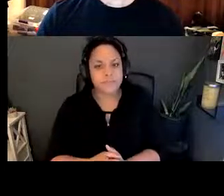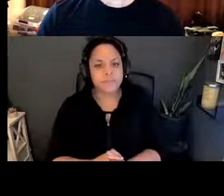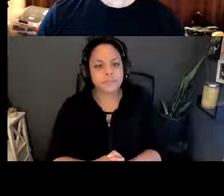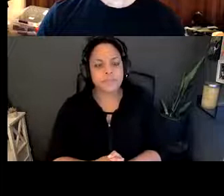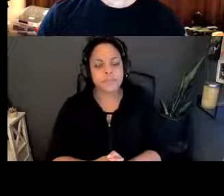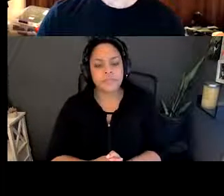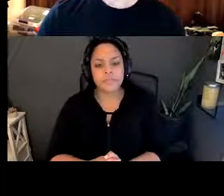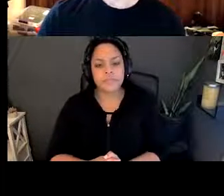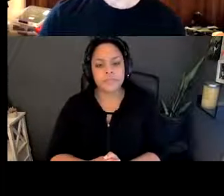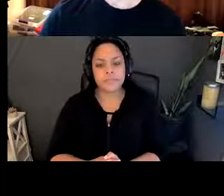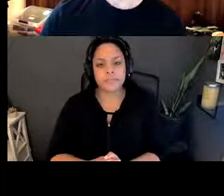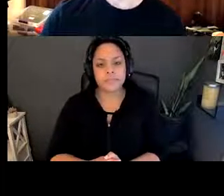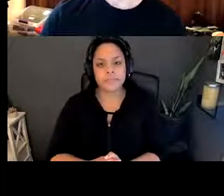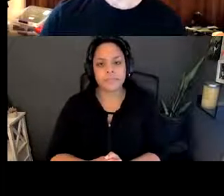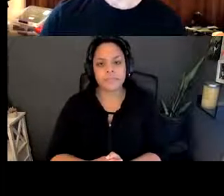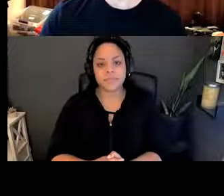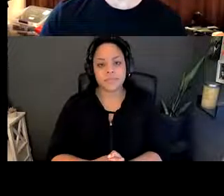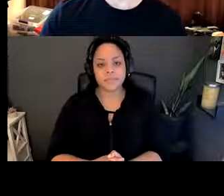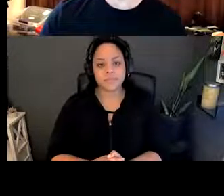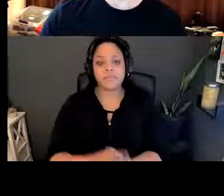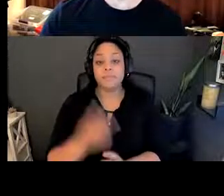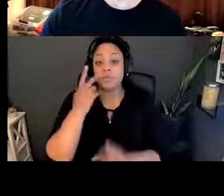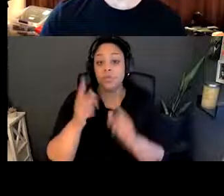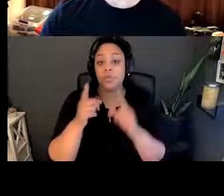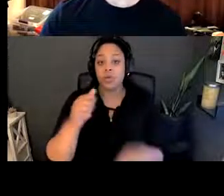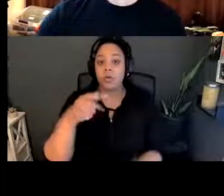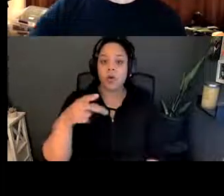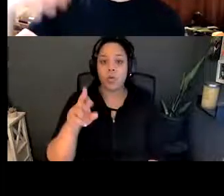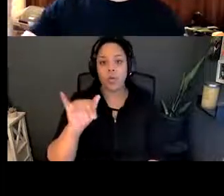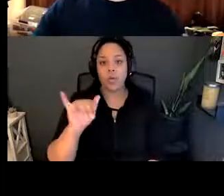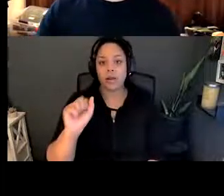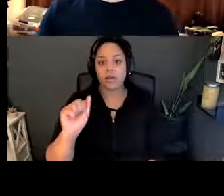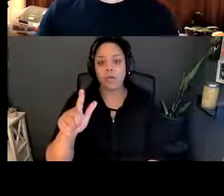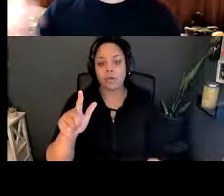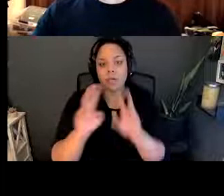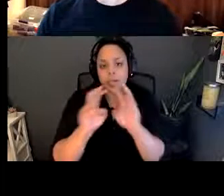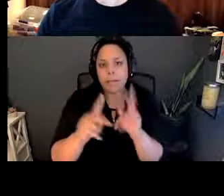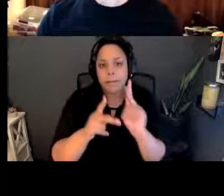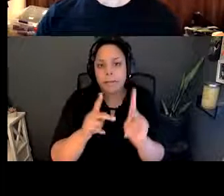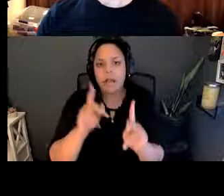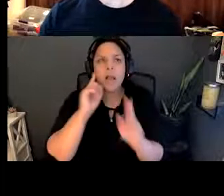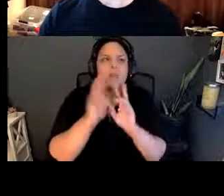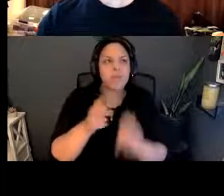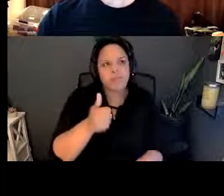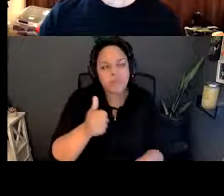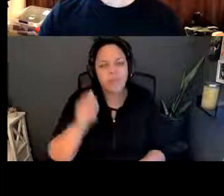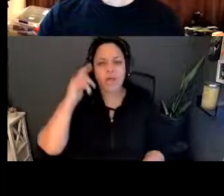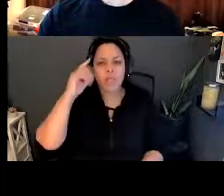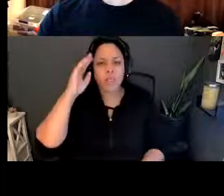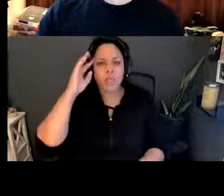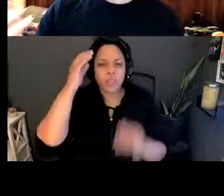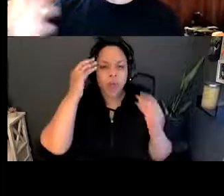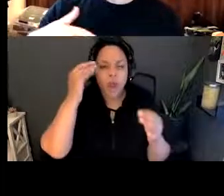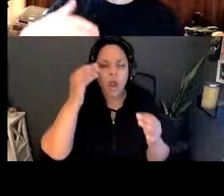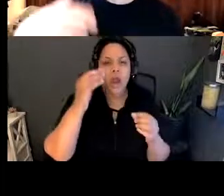other thing, these various in the appraisal is what I was talking about earlier. People make up the thoughts, catastrophizing, jumping to